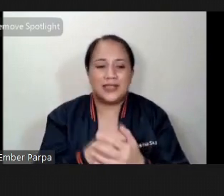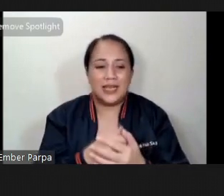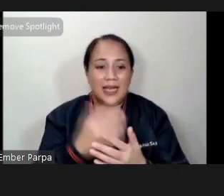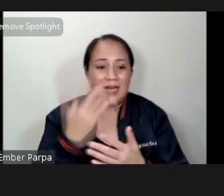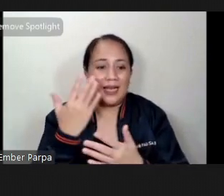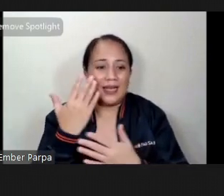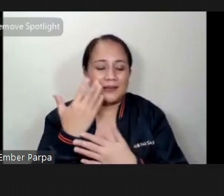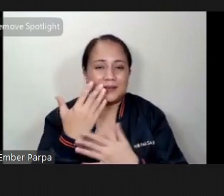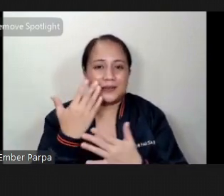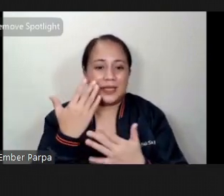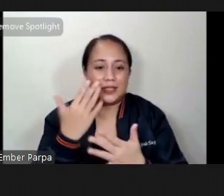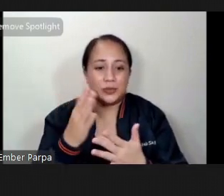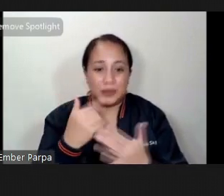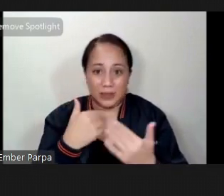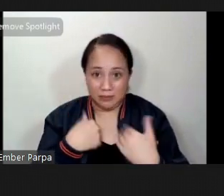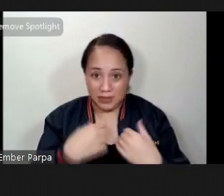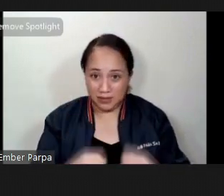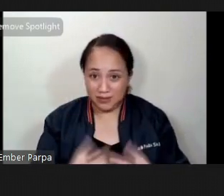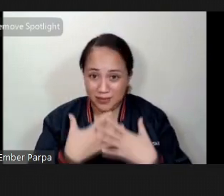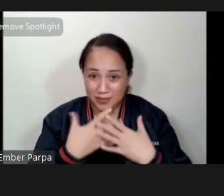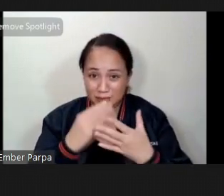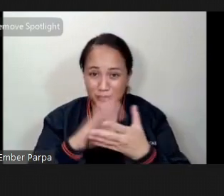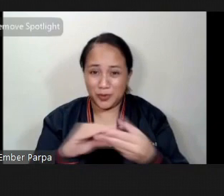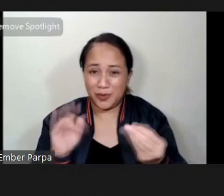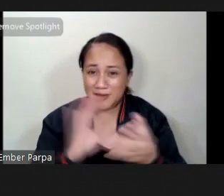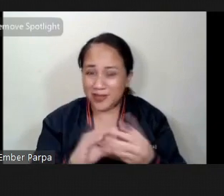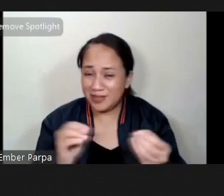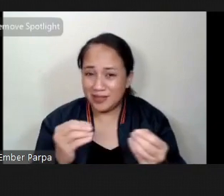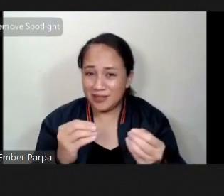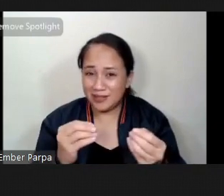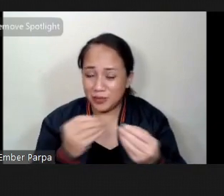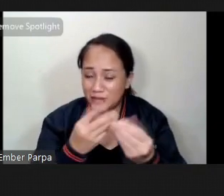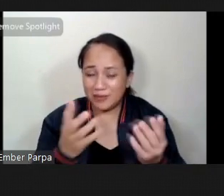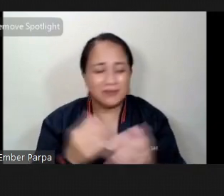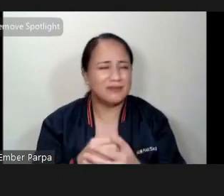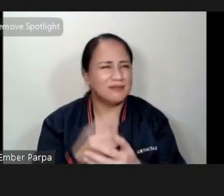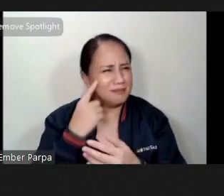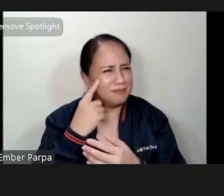think I had an inspirational story or message to give.